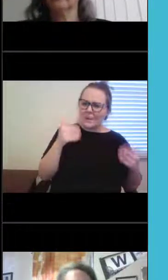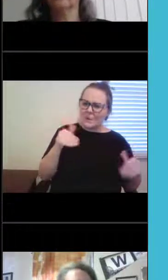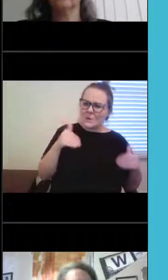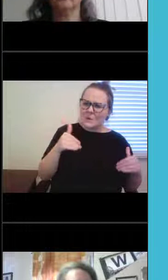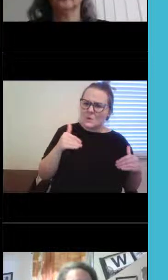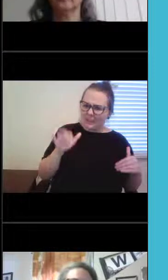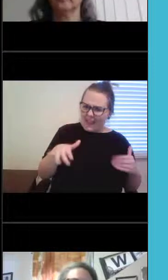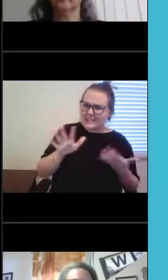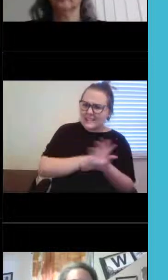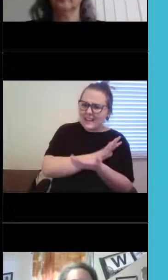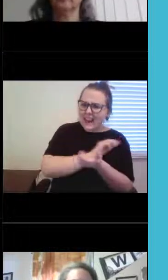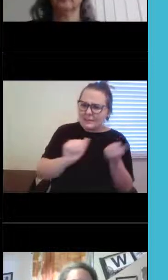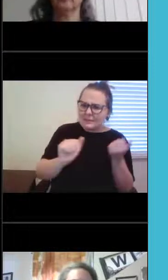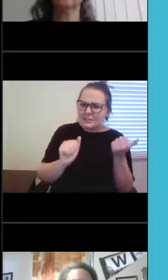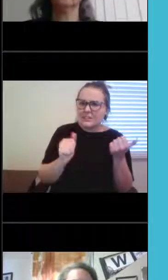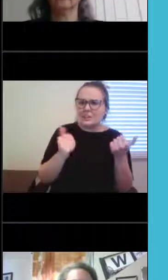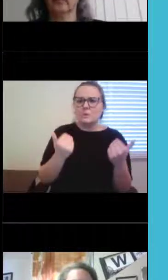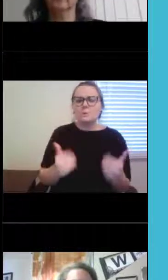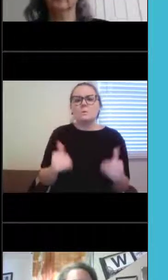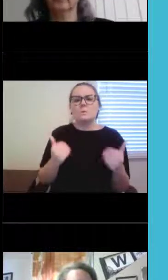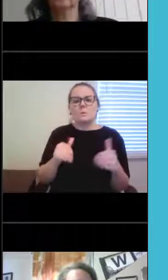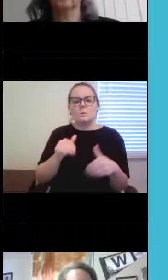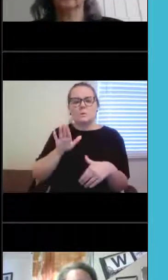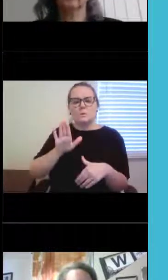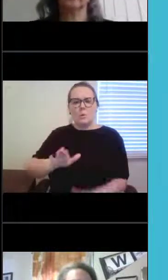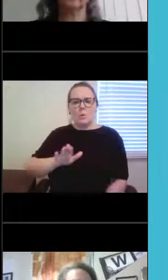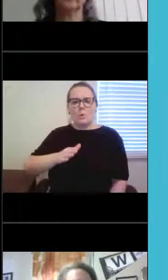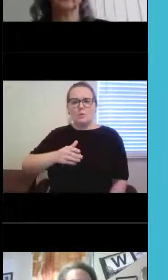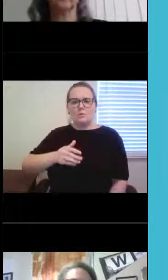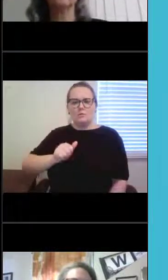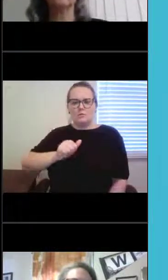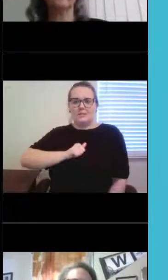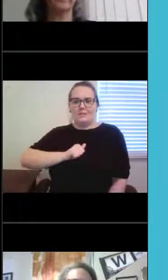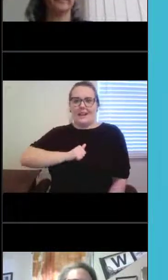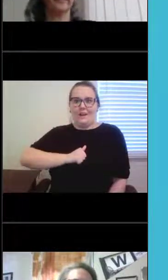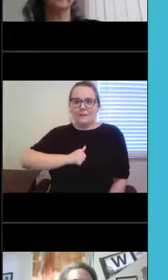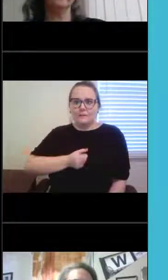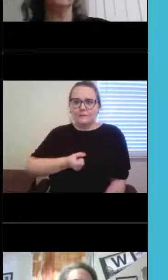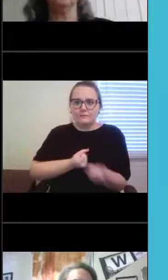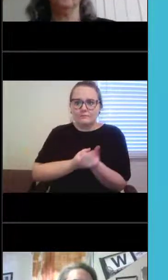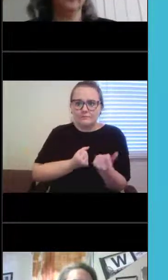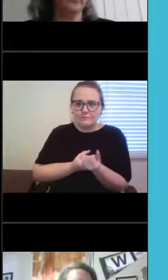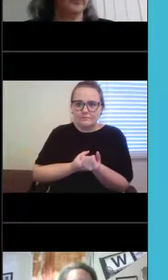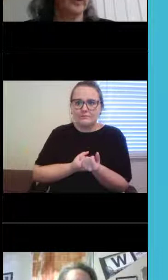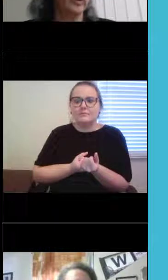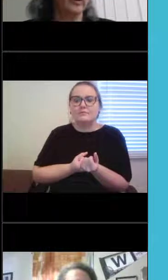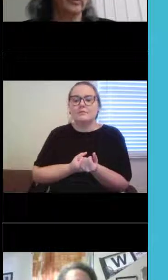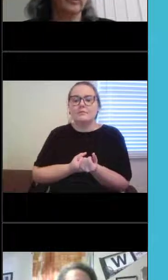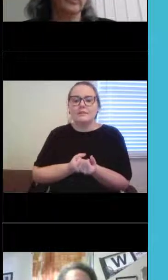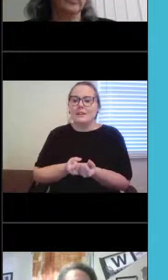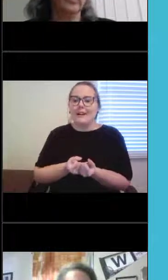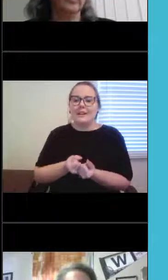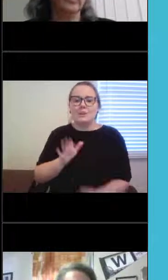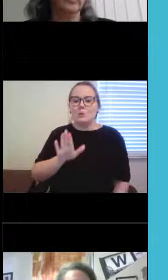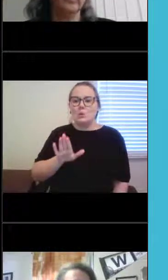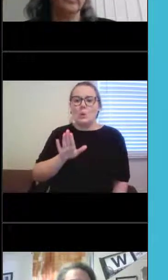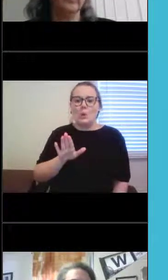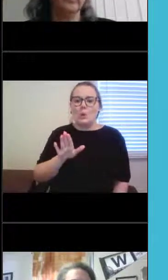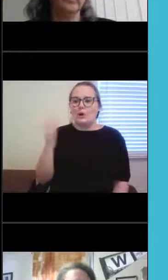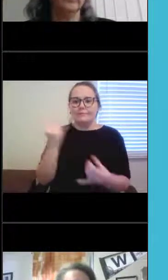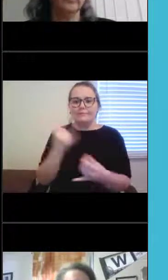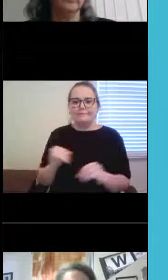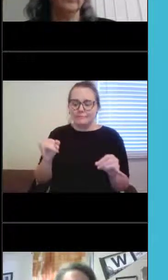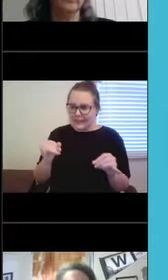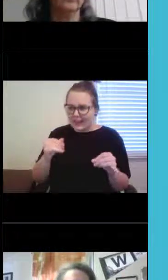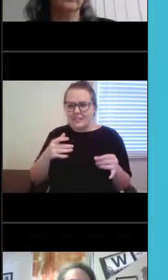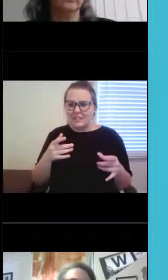incredibly damaging to your self-efficacy. You know, you had gone to college,